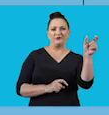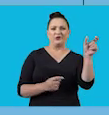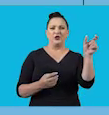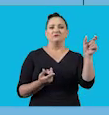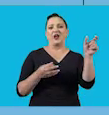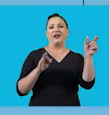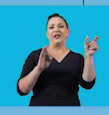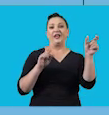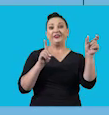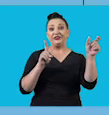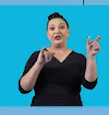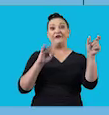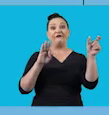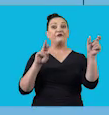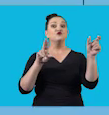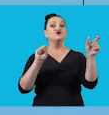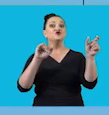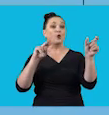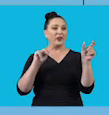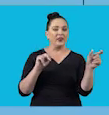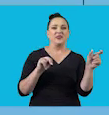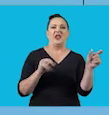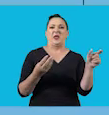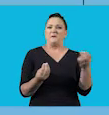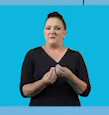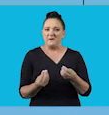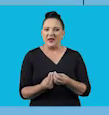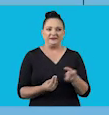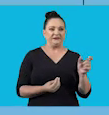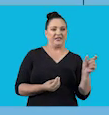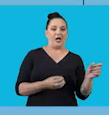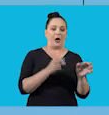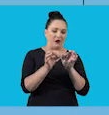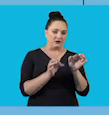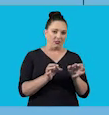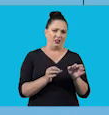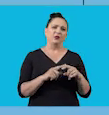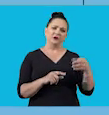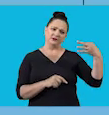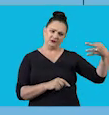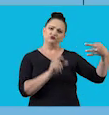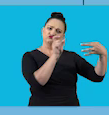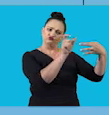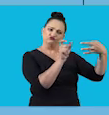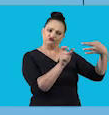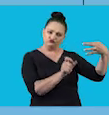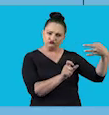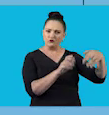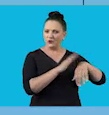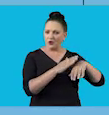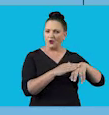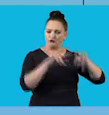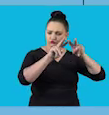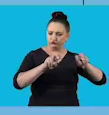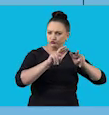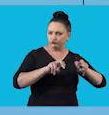as diffusion, matter, and particle. We are going to be using these words and the definitions are given to you. We are going to be trying